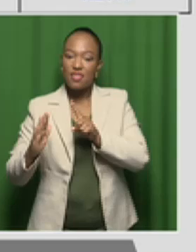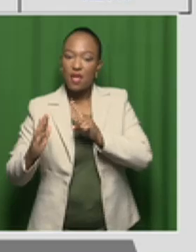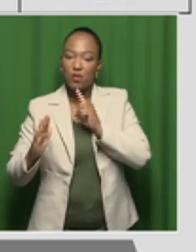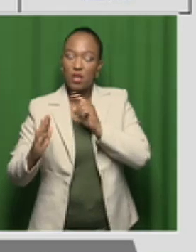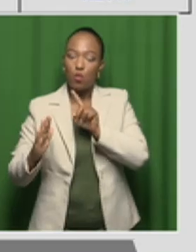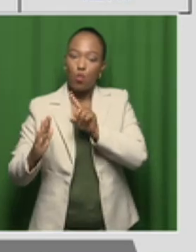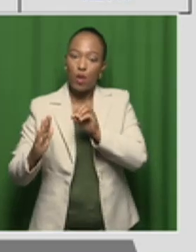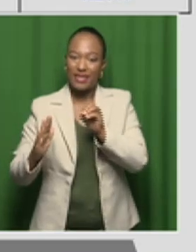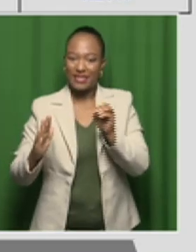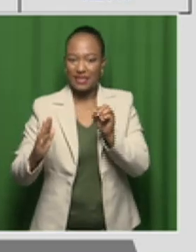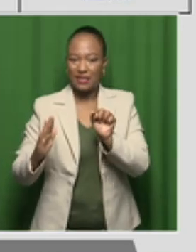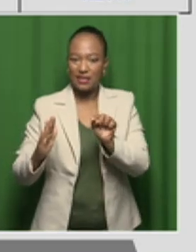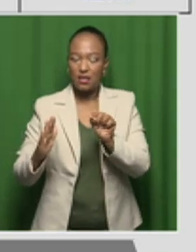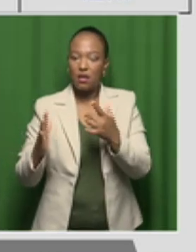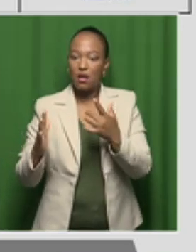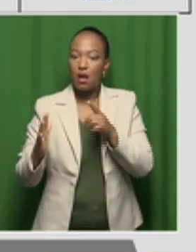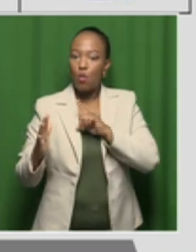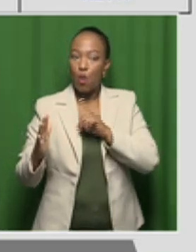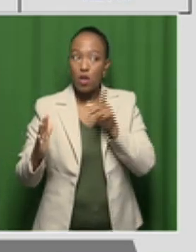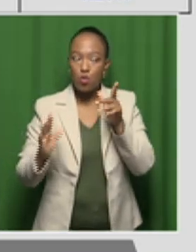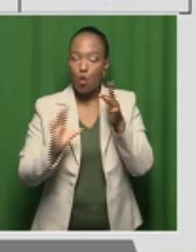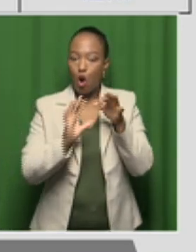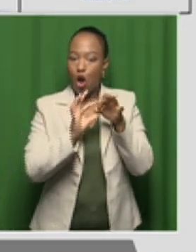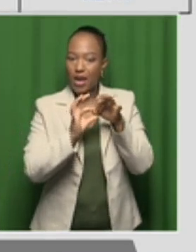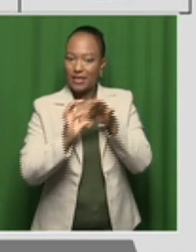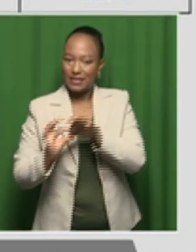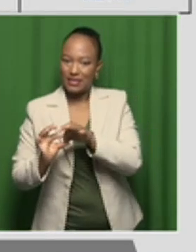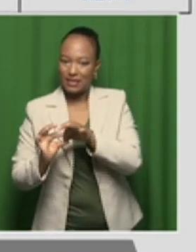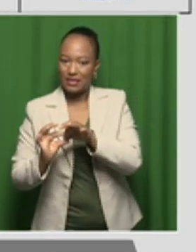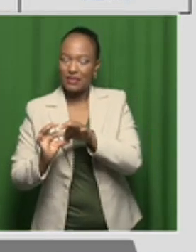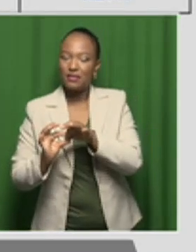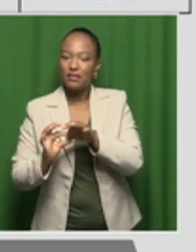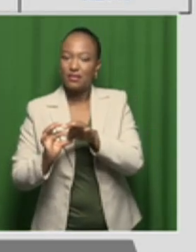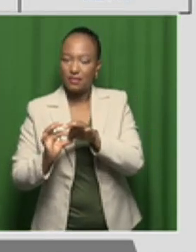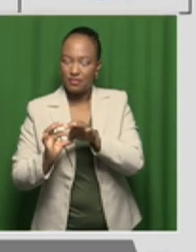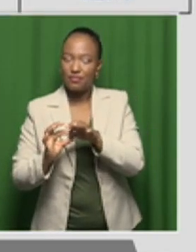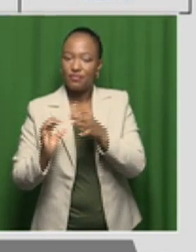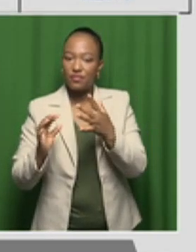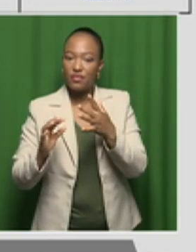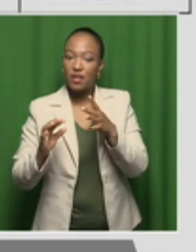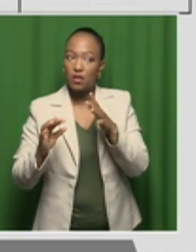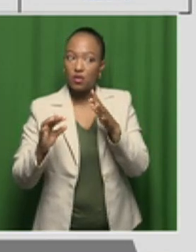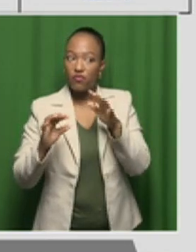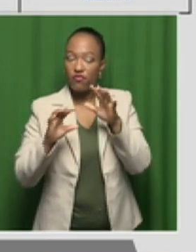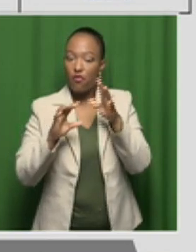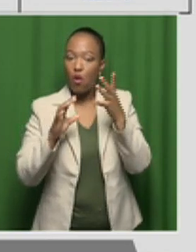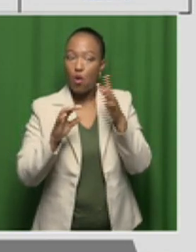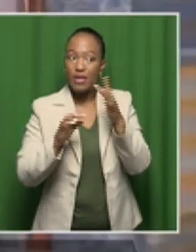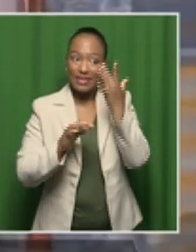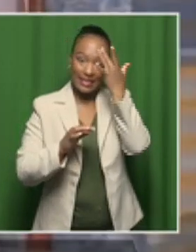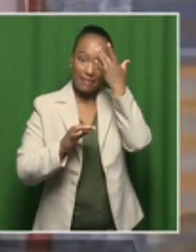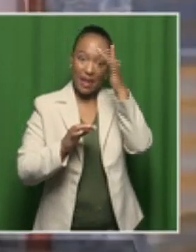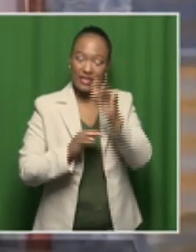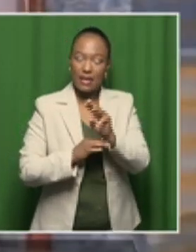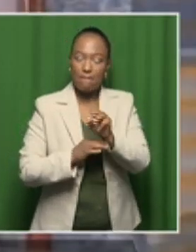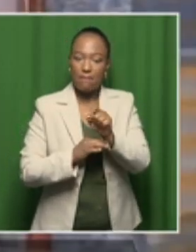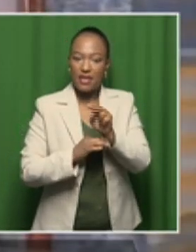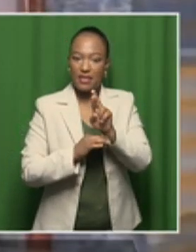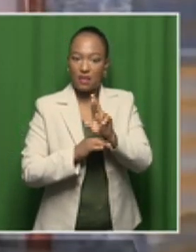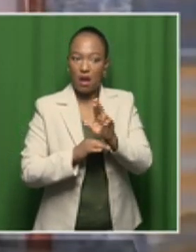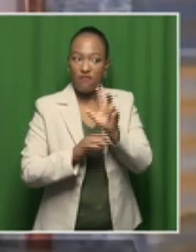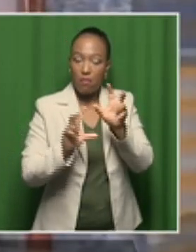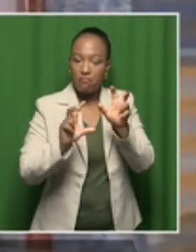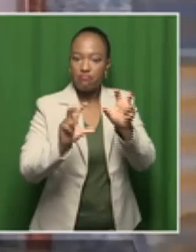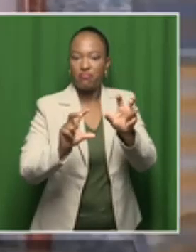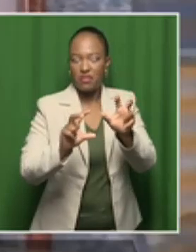9,100 just for the cost of connection, as well as the installation of a smart meter. The power utility